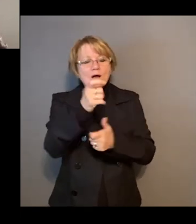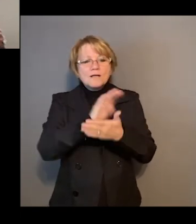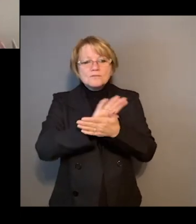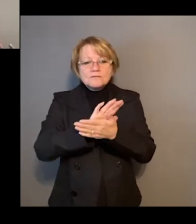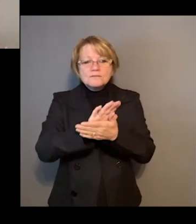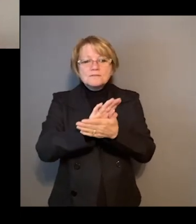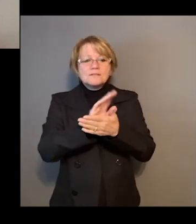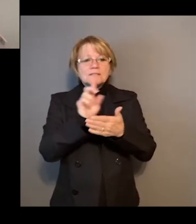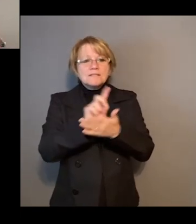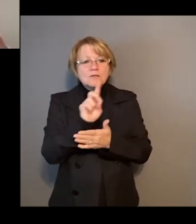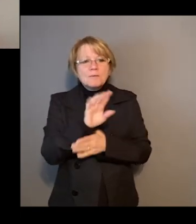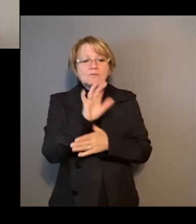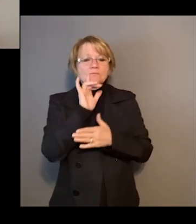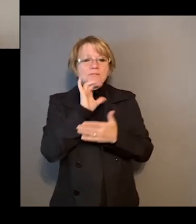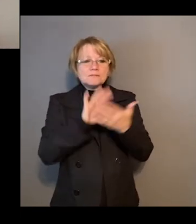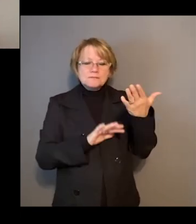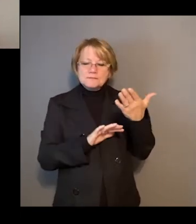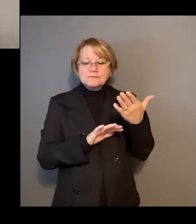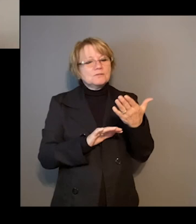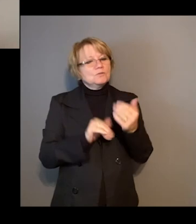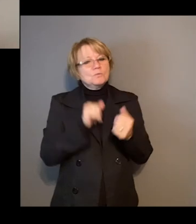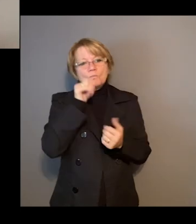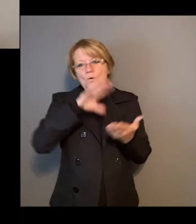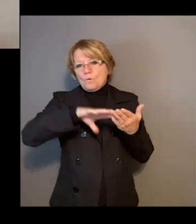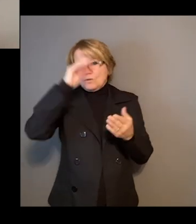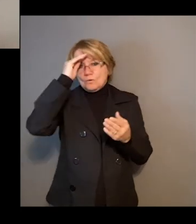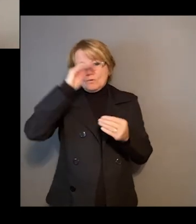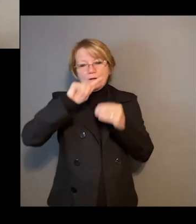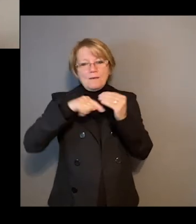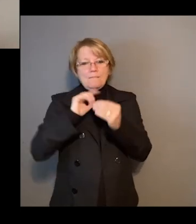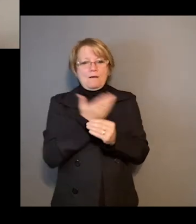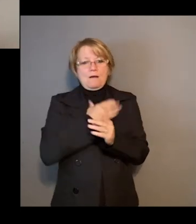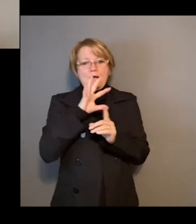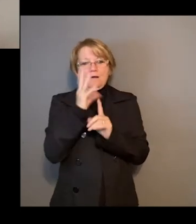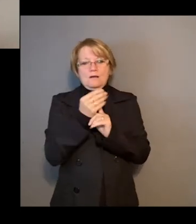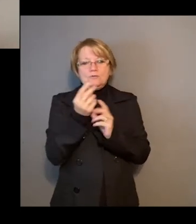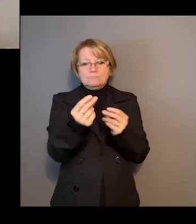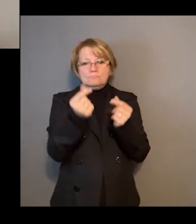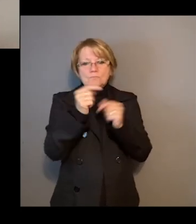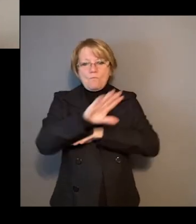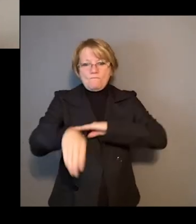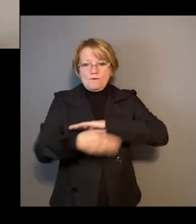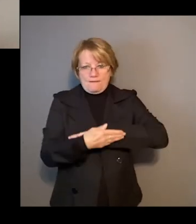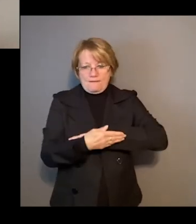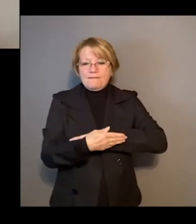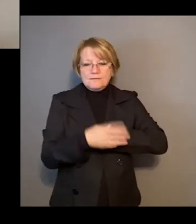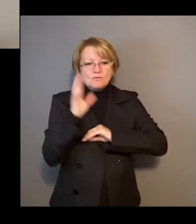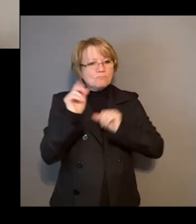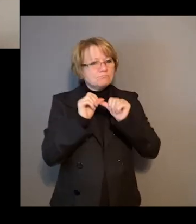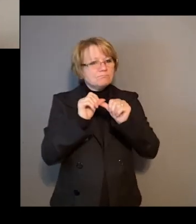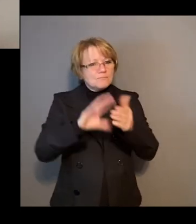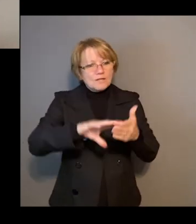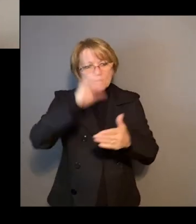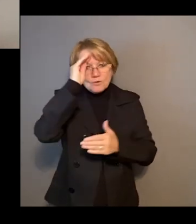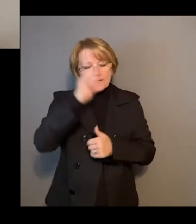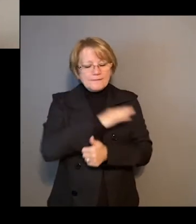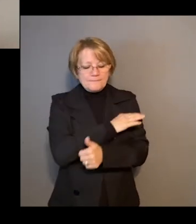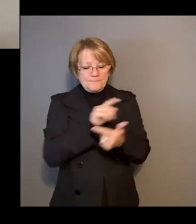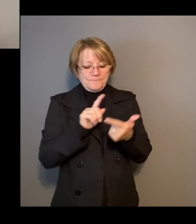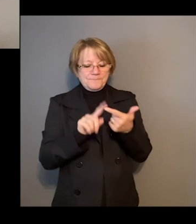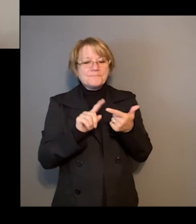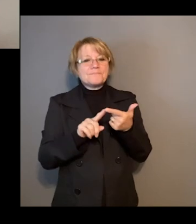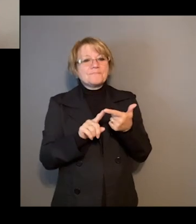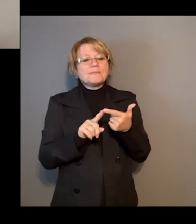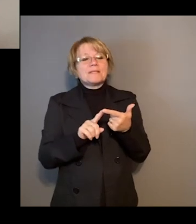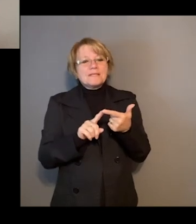culture overnight. So never stop learning. The second thing I'll say is just, you have to free yourself from something and realize that you